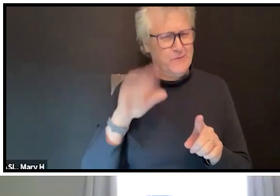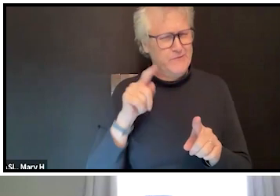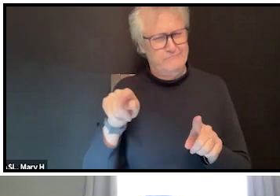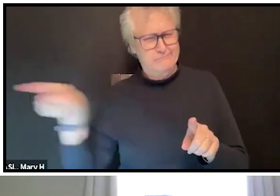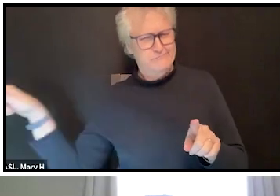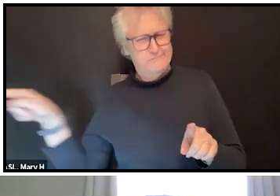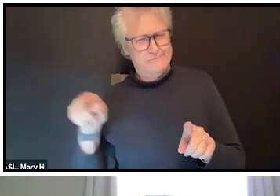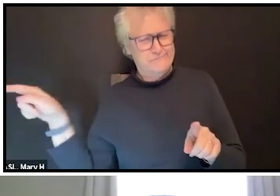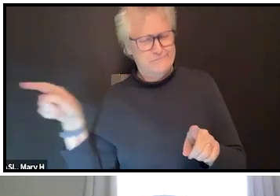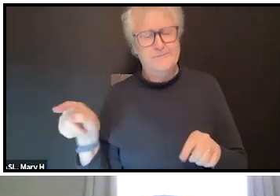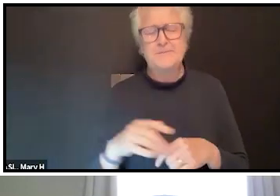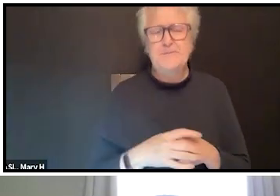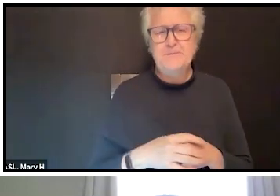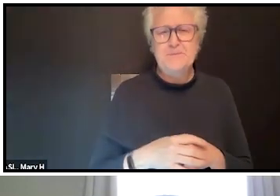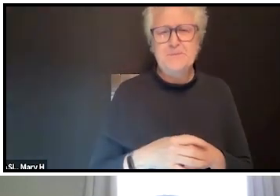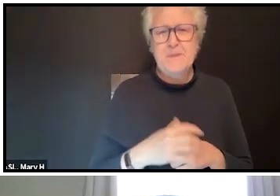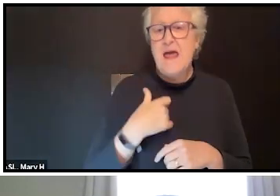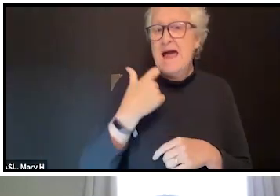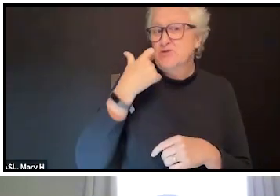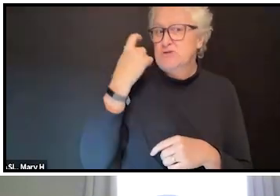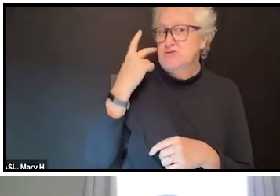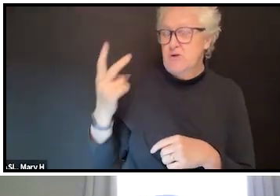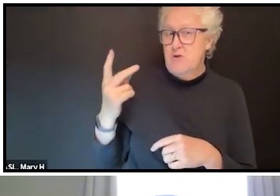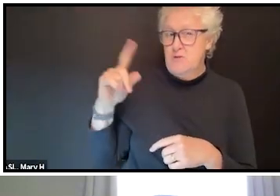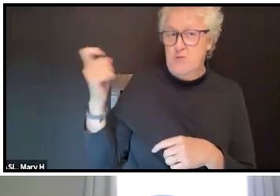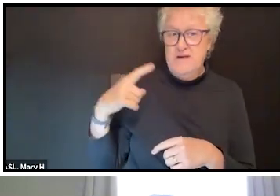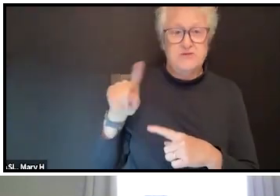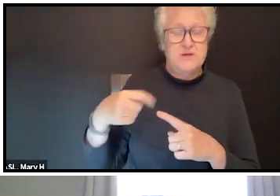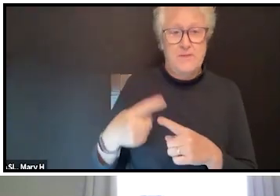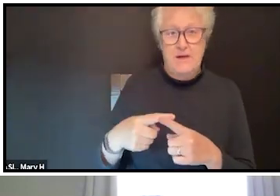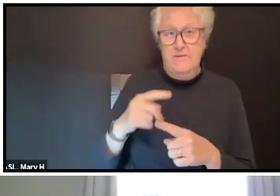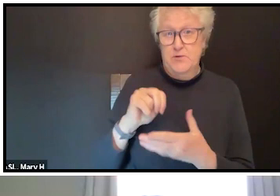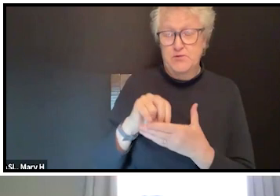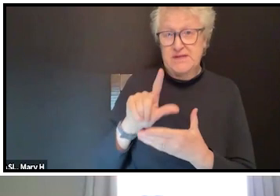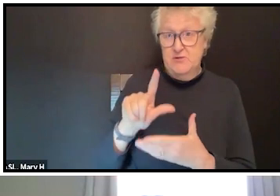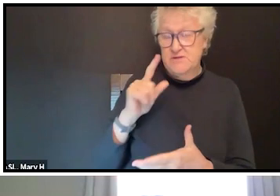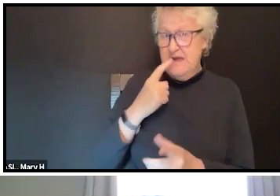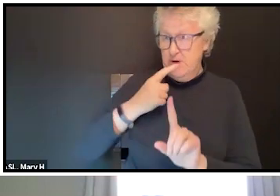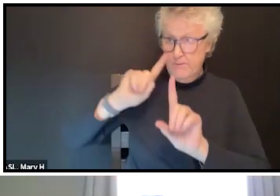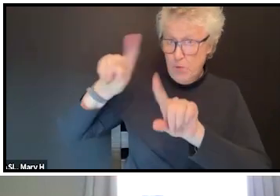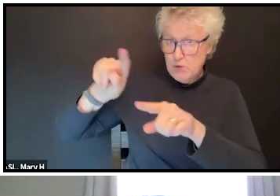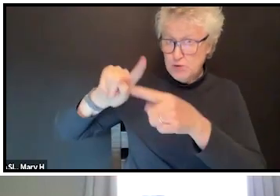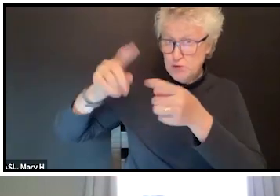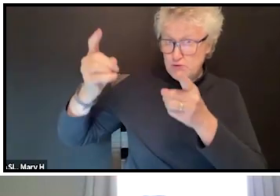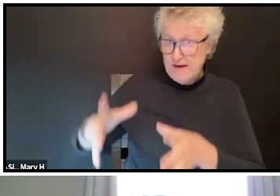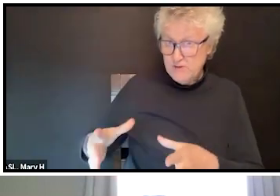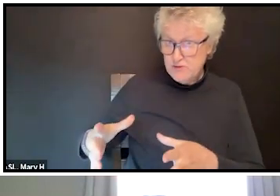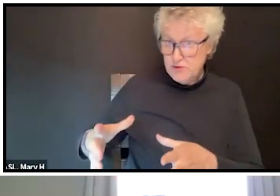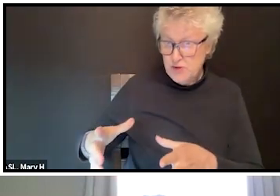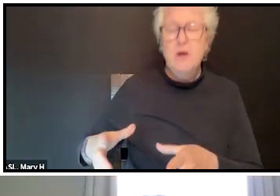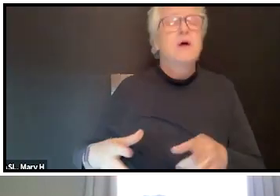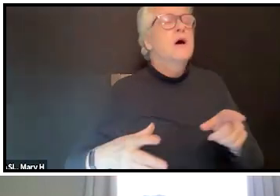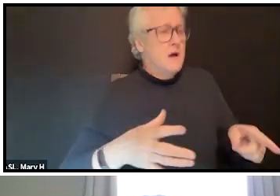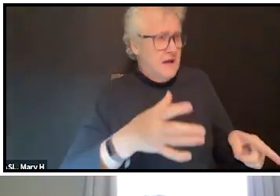Oh, I just saw a question. Did the newsletter report on the new director? He just started, and our last newsletter came out right before he started. So it will in the next newsletter. We'll